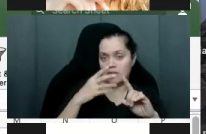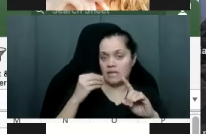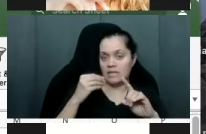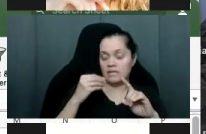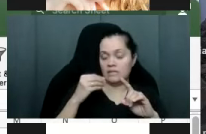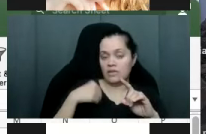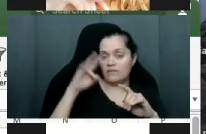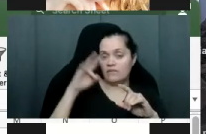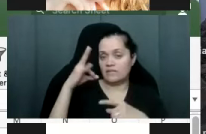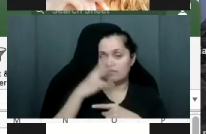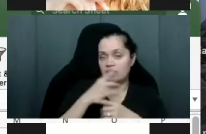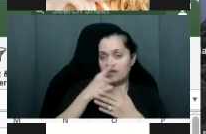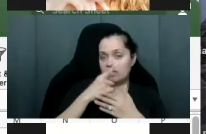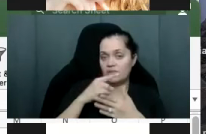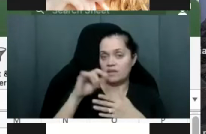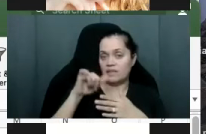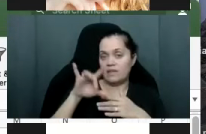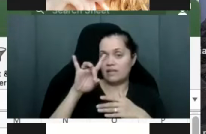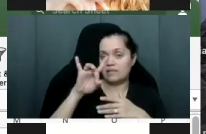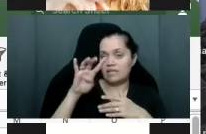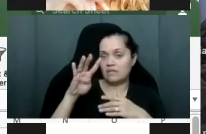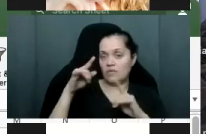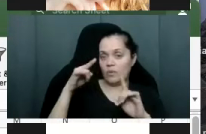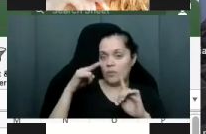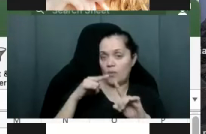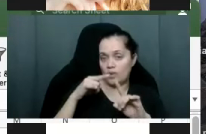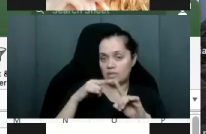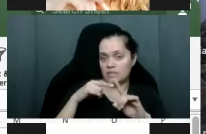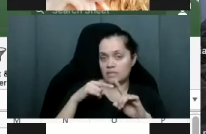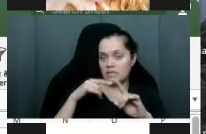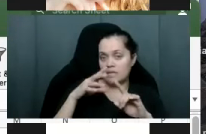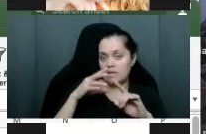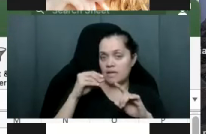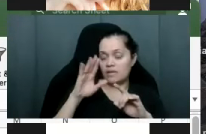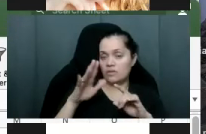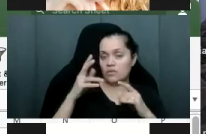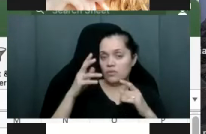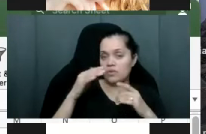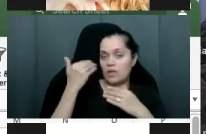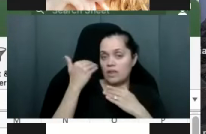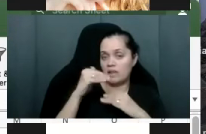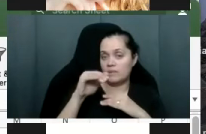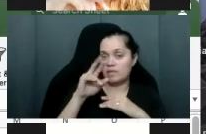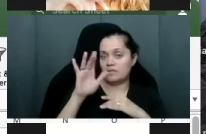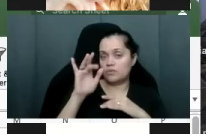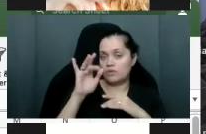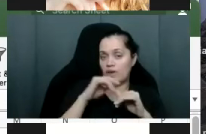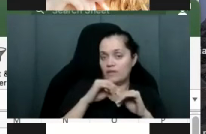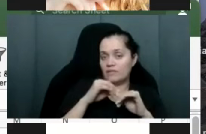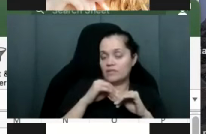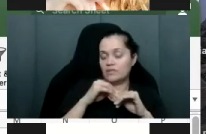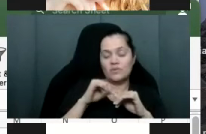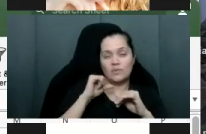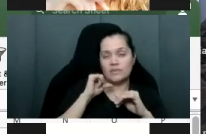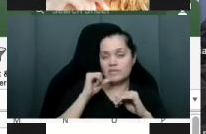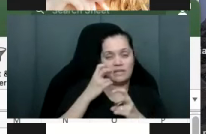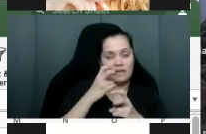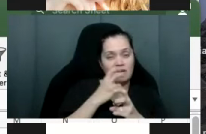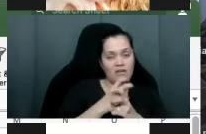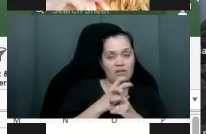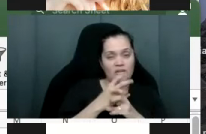7 days a week, that's 84 points and your limit is 25. So it's not that hard to